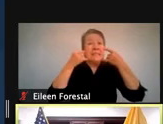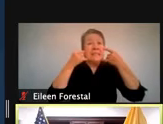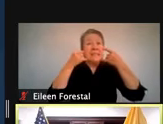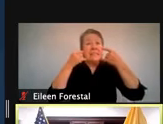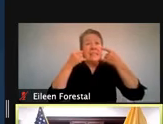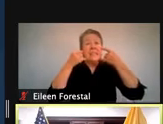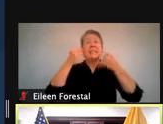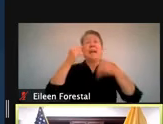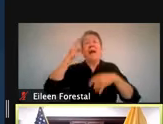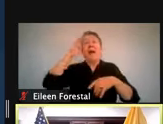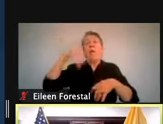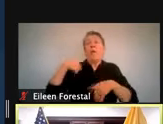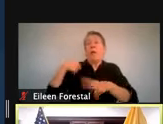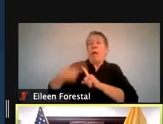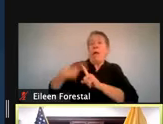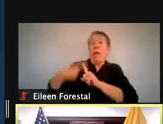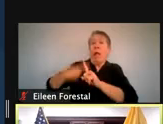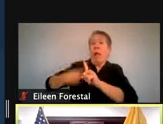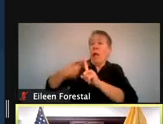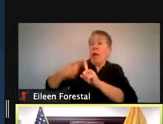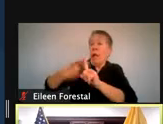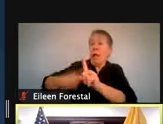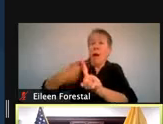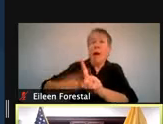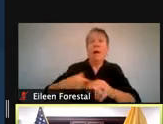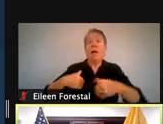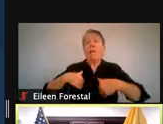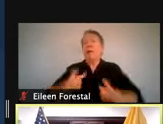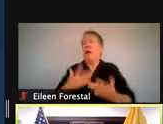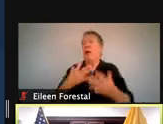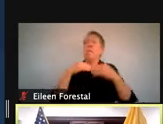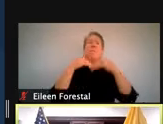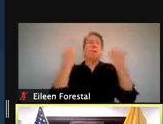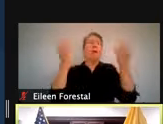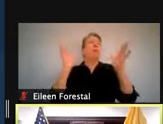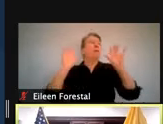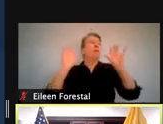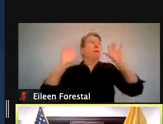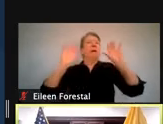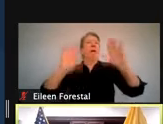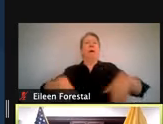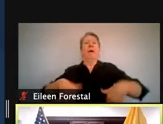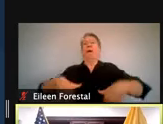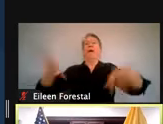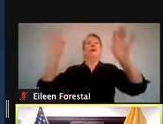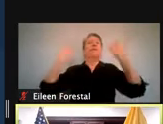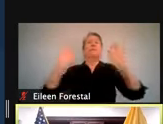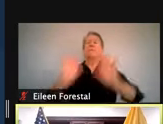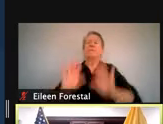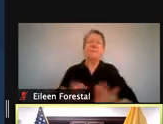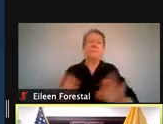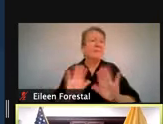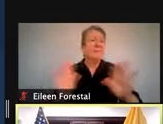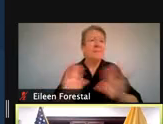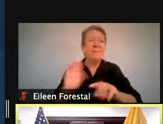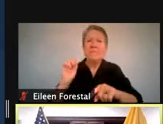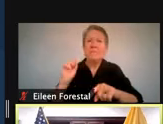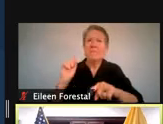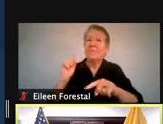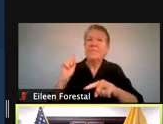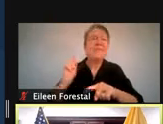this virus has been waiting for us to get lax in our personal responsibilities so that it can come roaring back. And